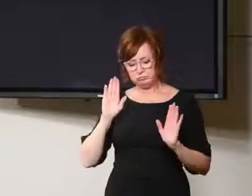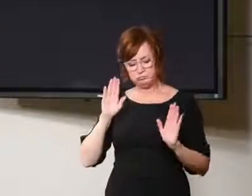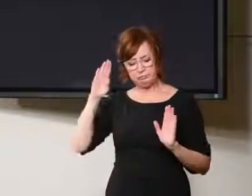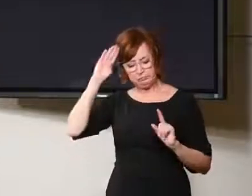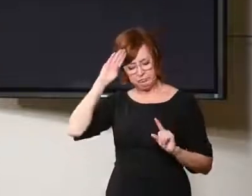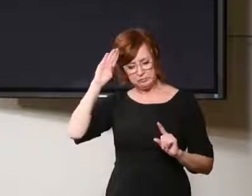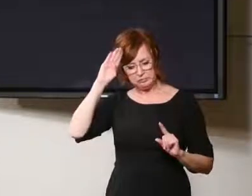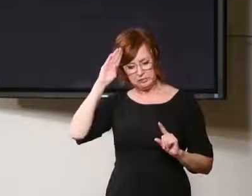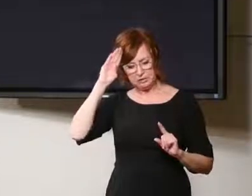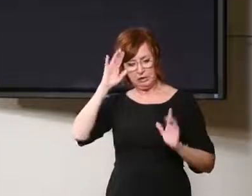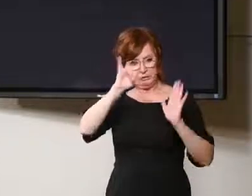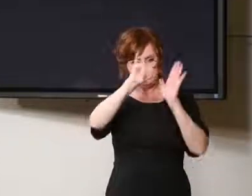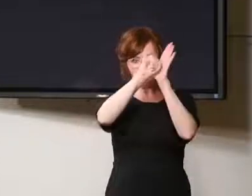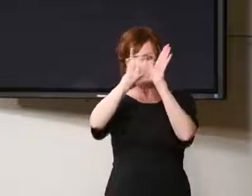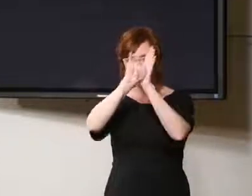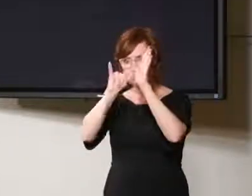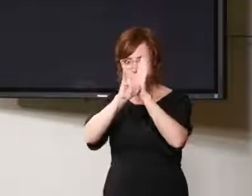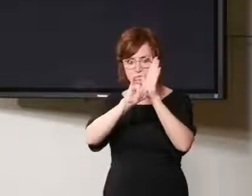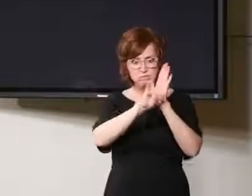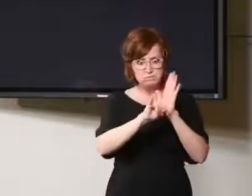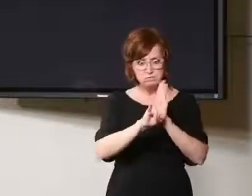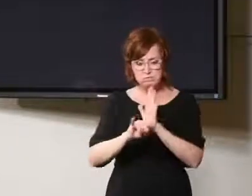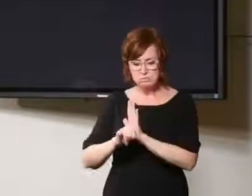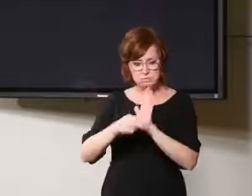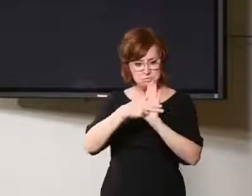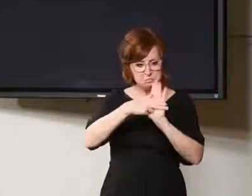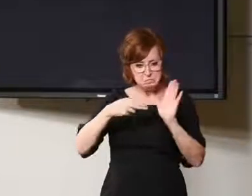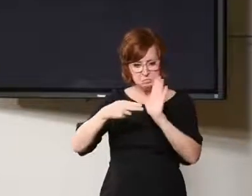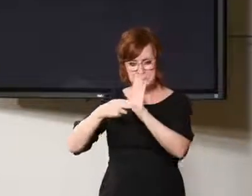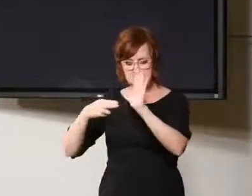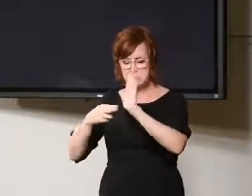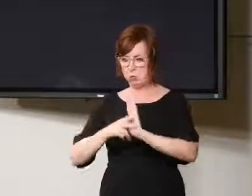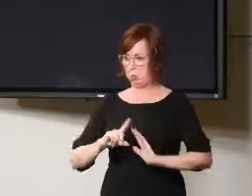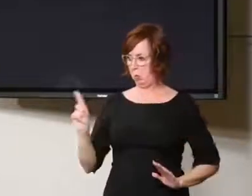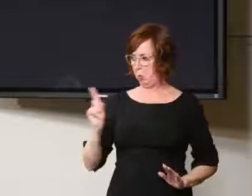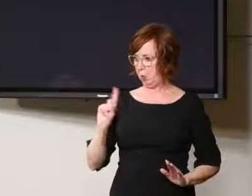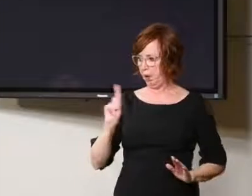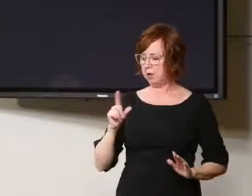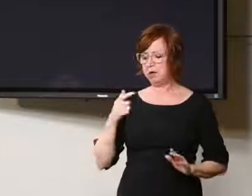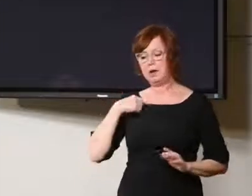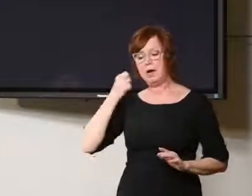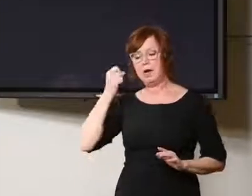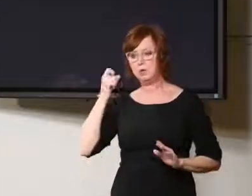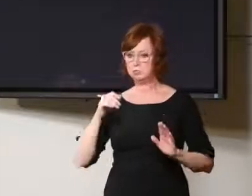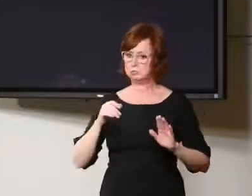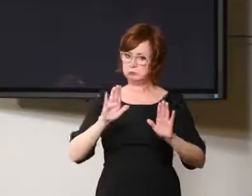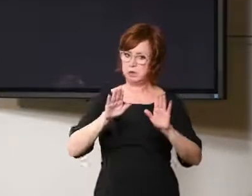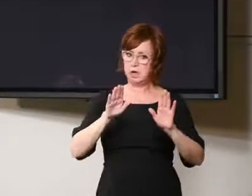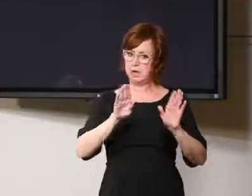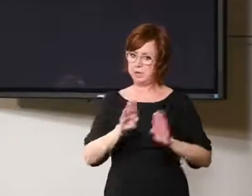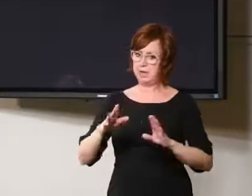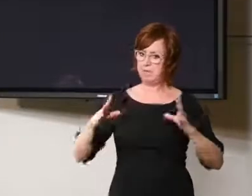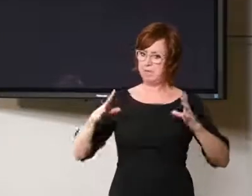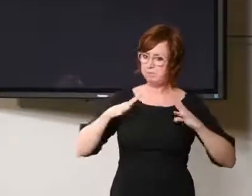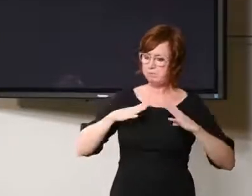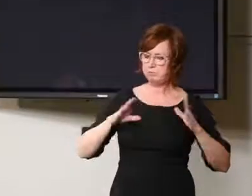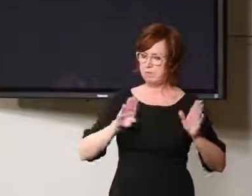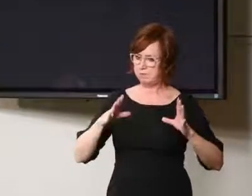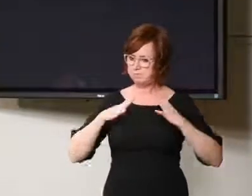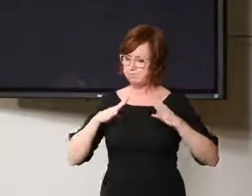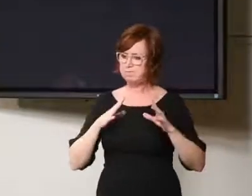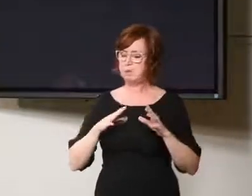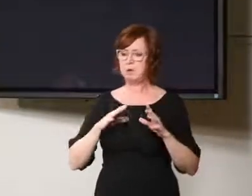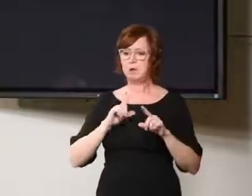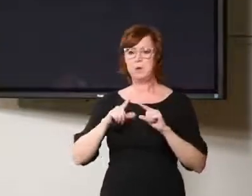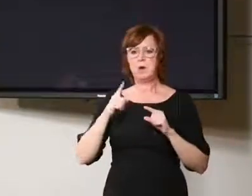cases, because as I understand it, you want people to act like the virus could be anywhere. But on the other hand, the family of one of our